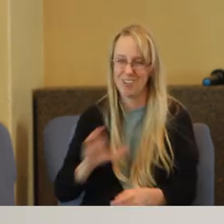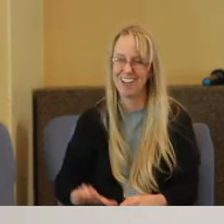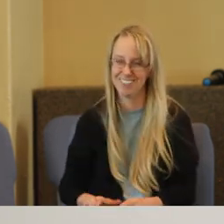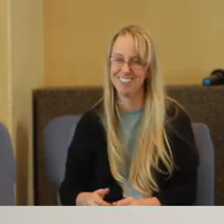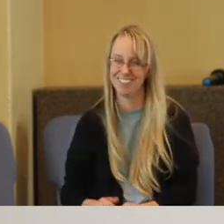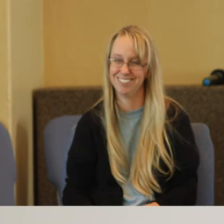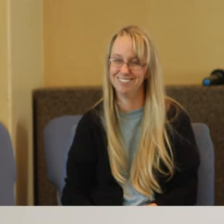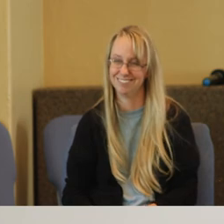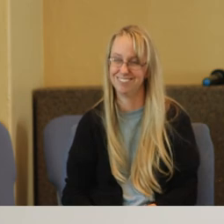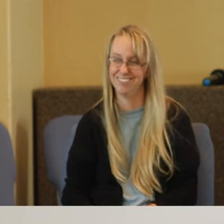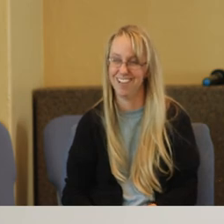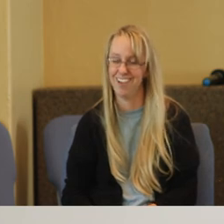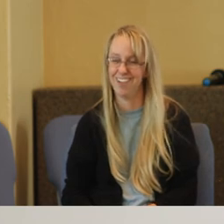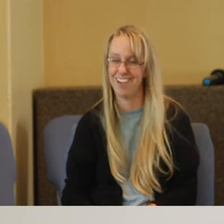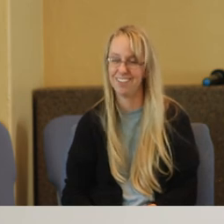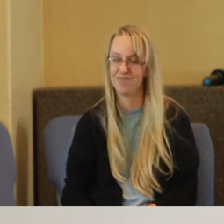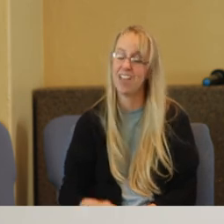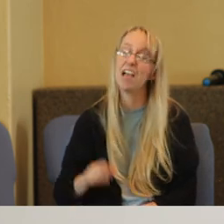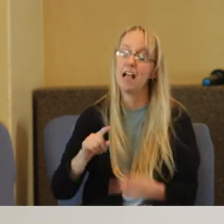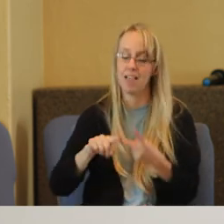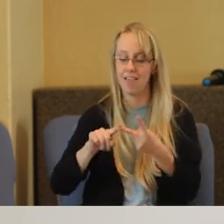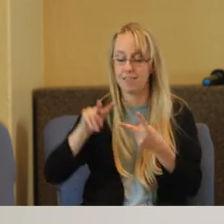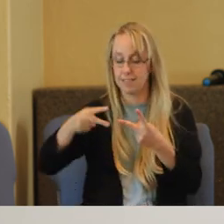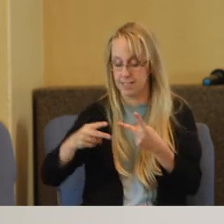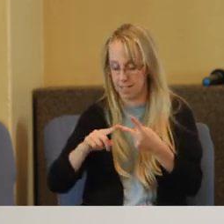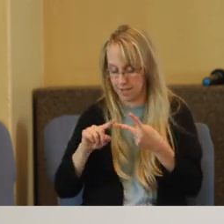right? Second thing is,